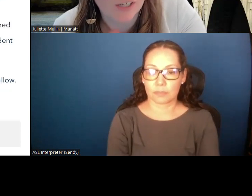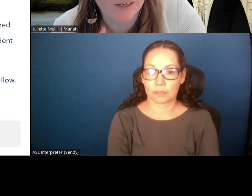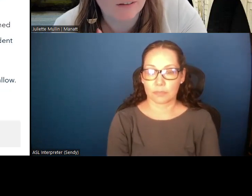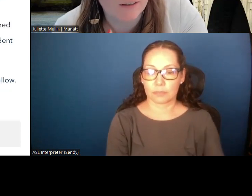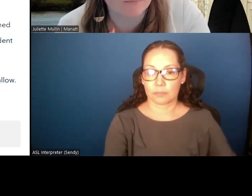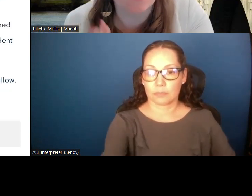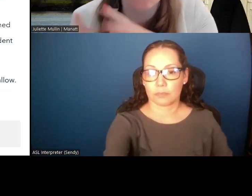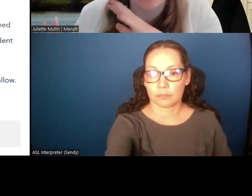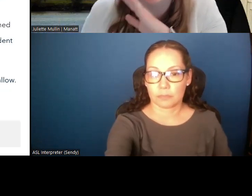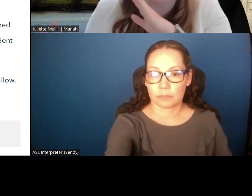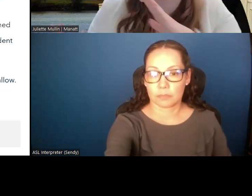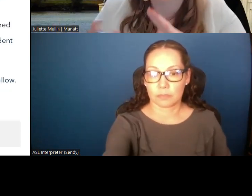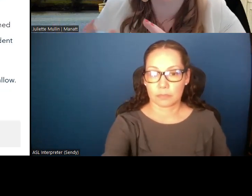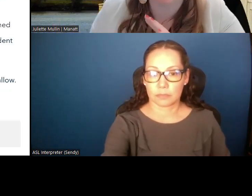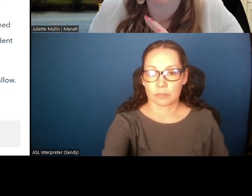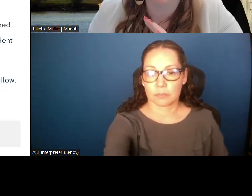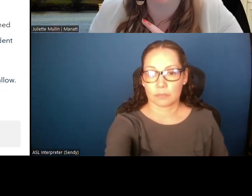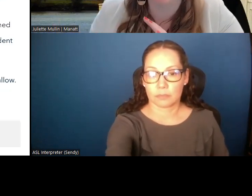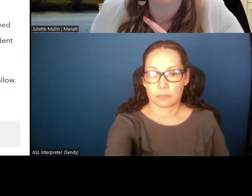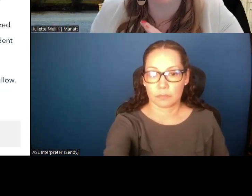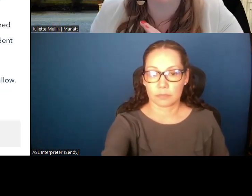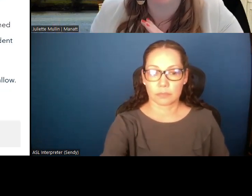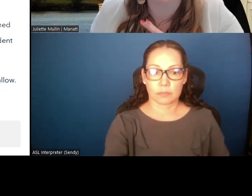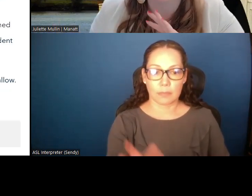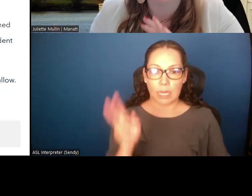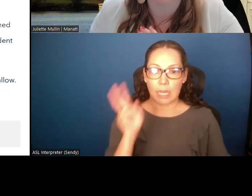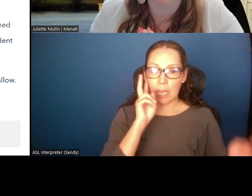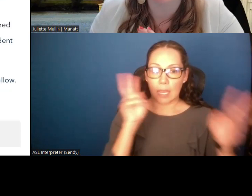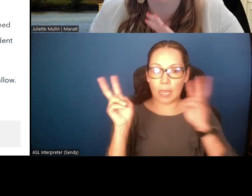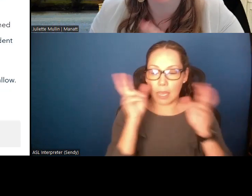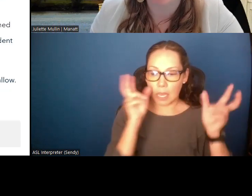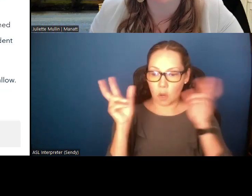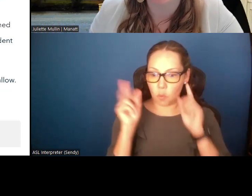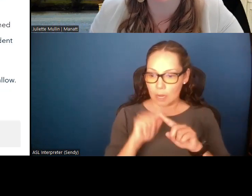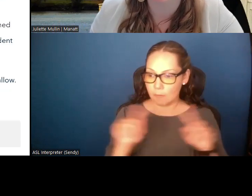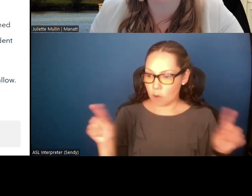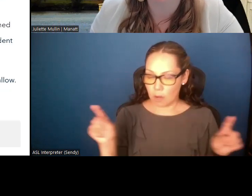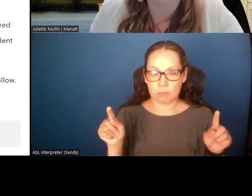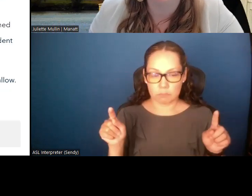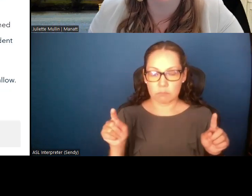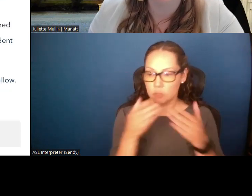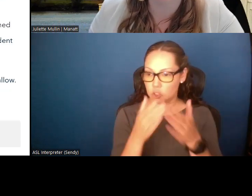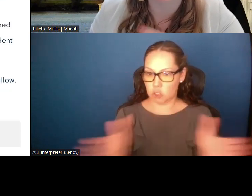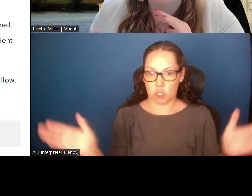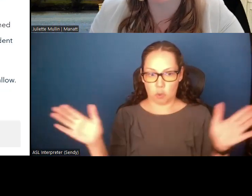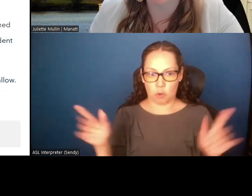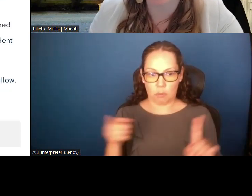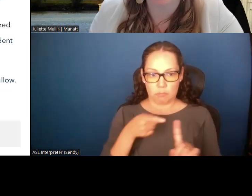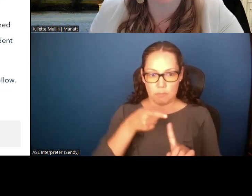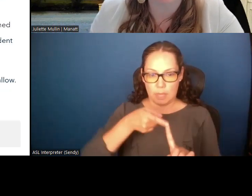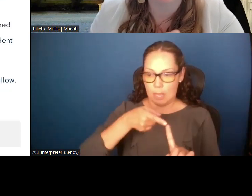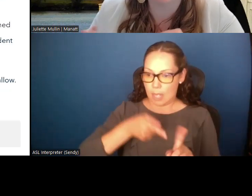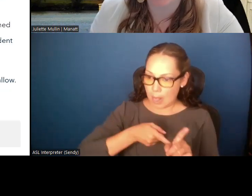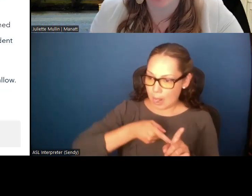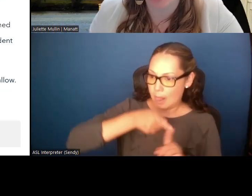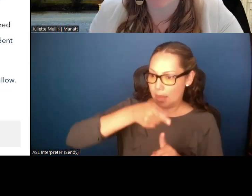So hearing some general alignment behind the work group having a recommendation for